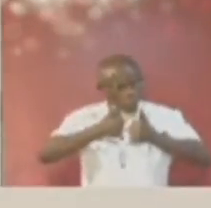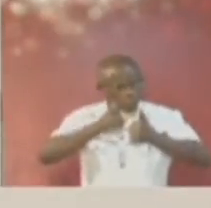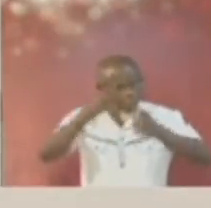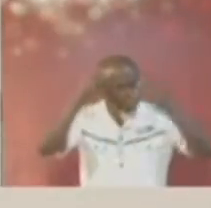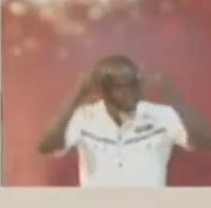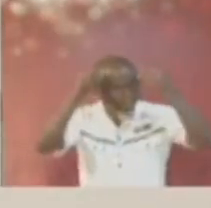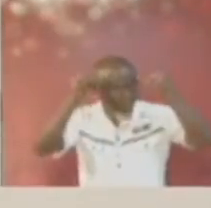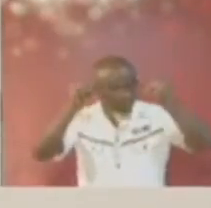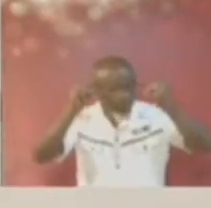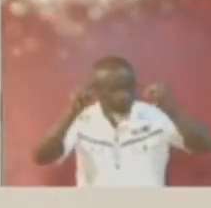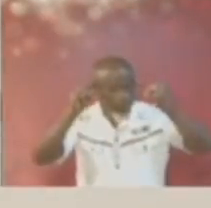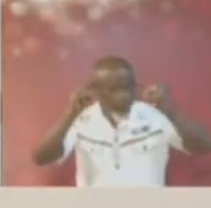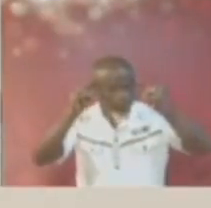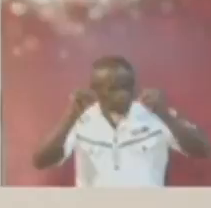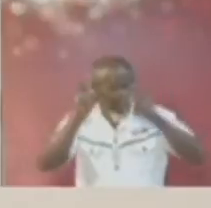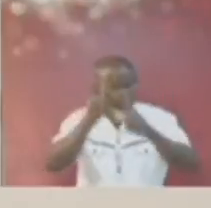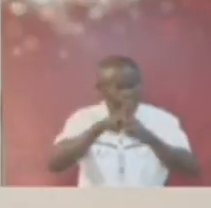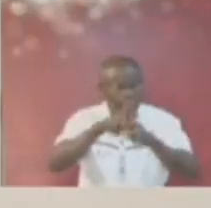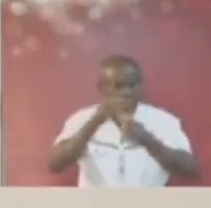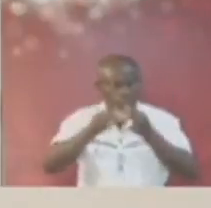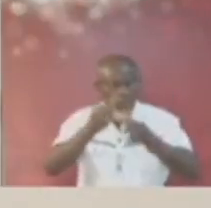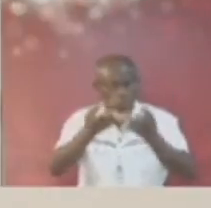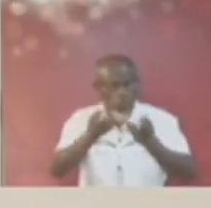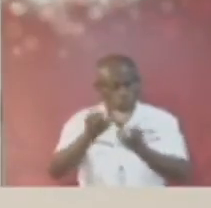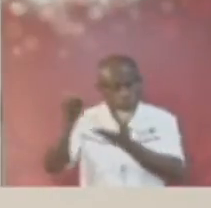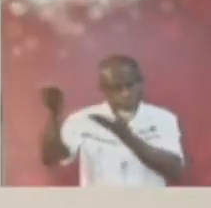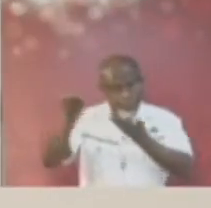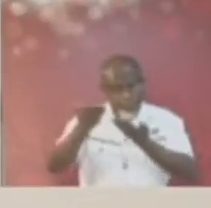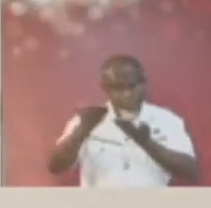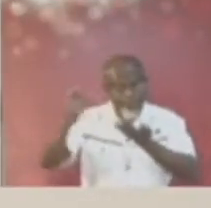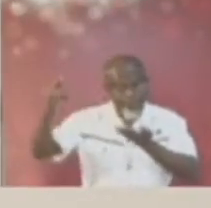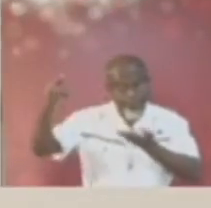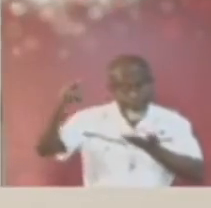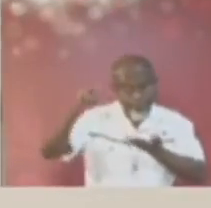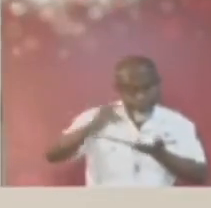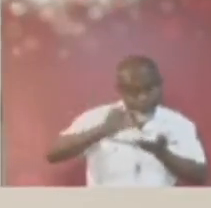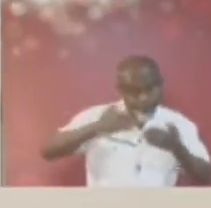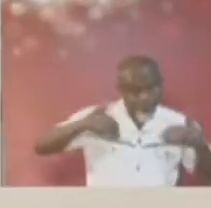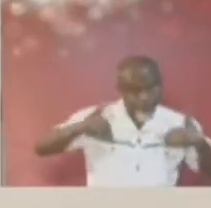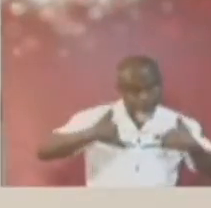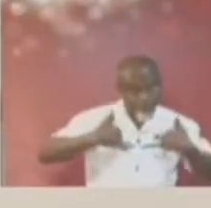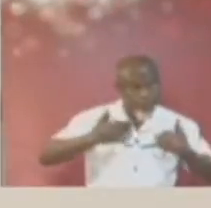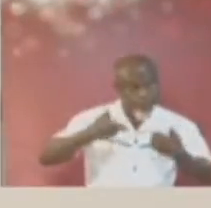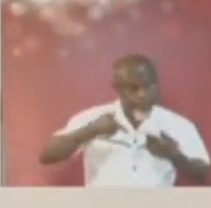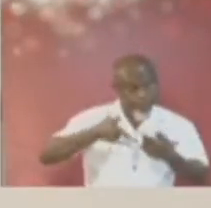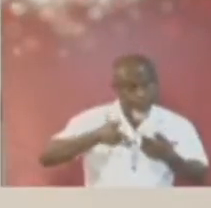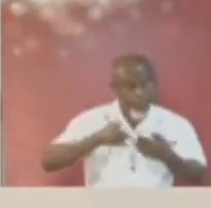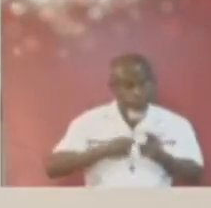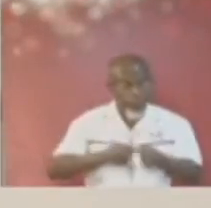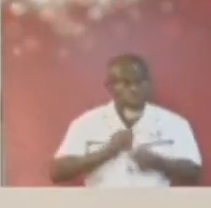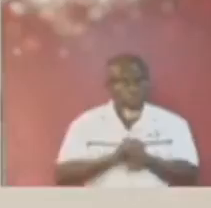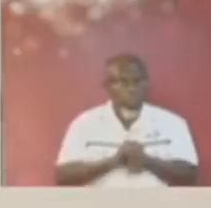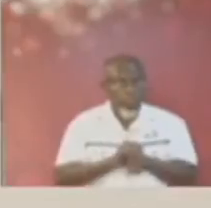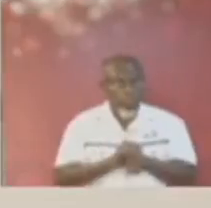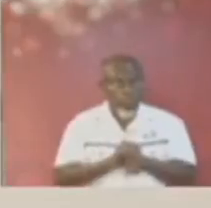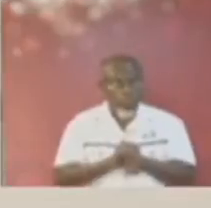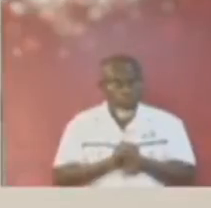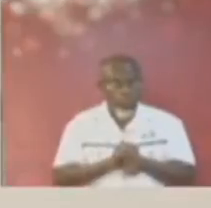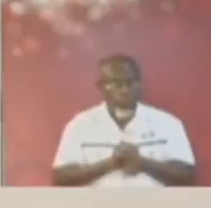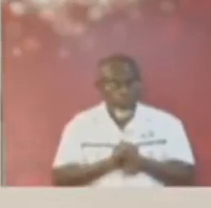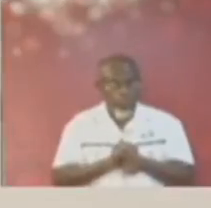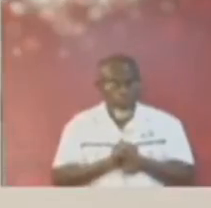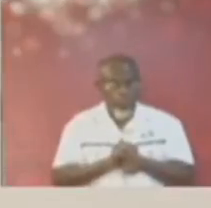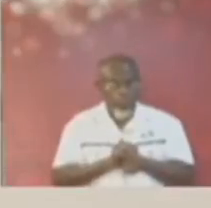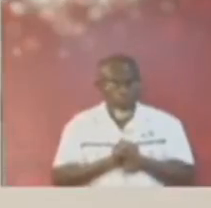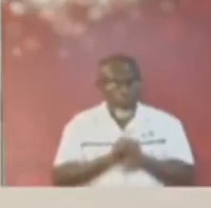on that. So I wouldn't presume to make a definitive statement without first verifying with the office of the CMO. And